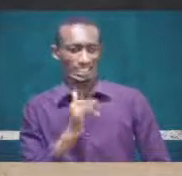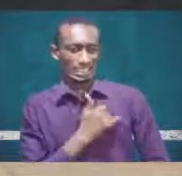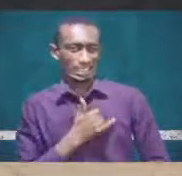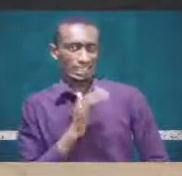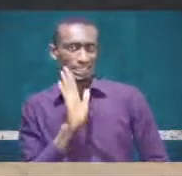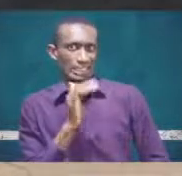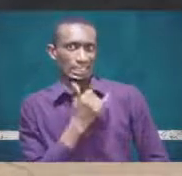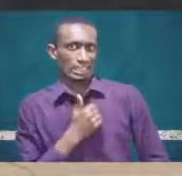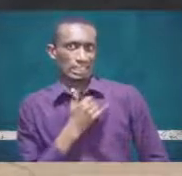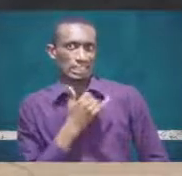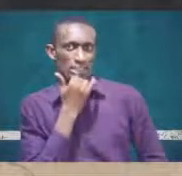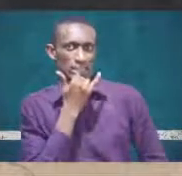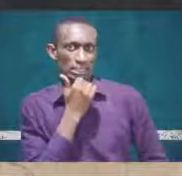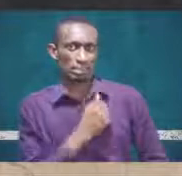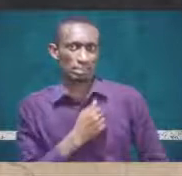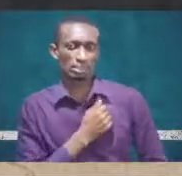This should be